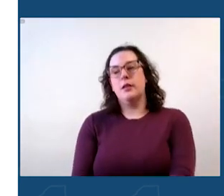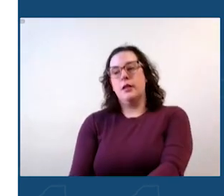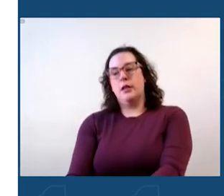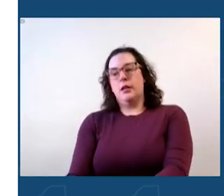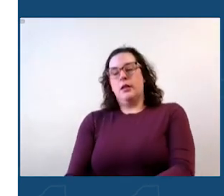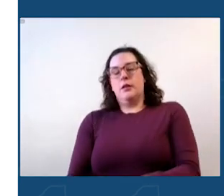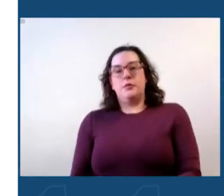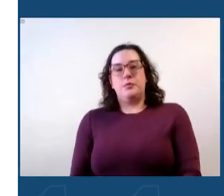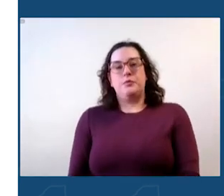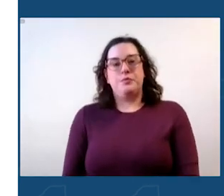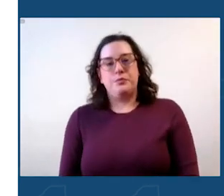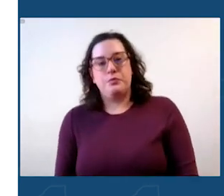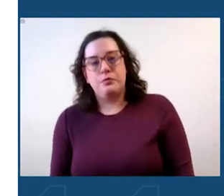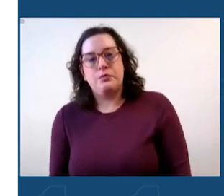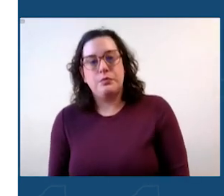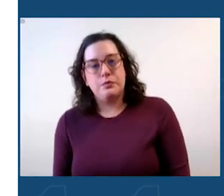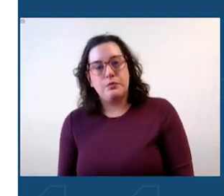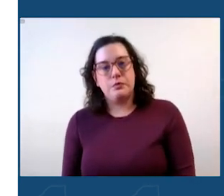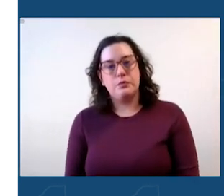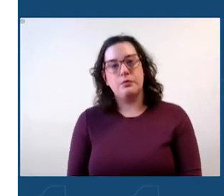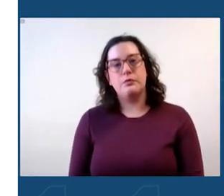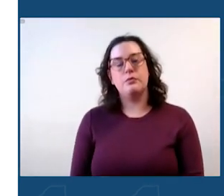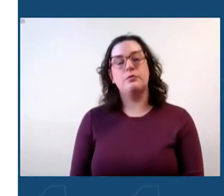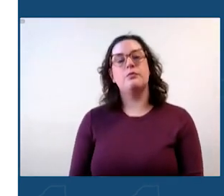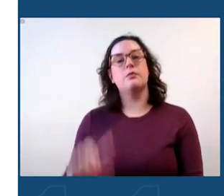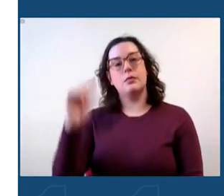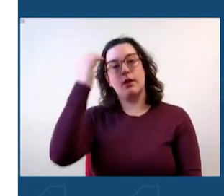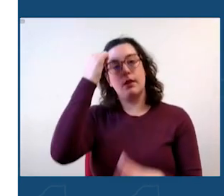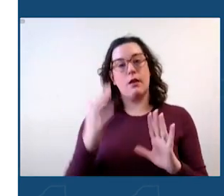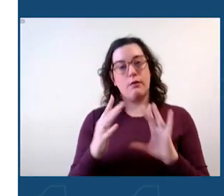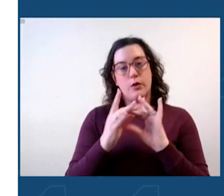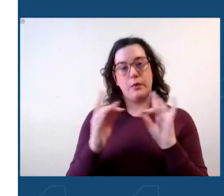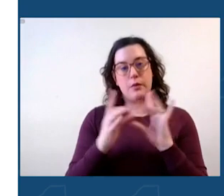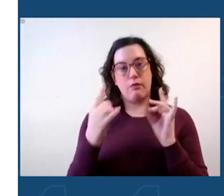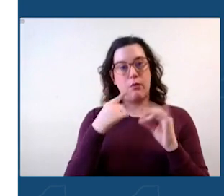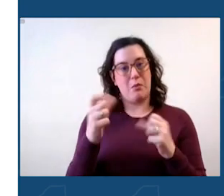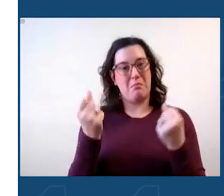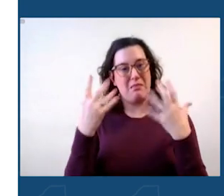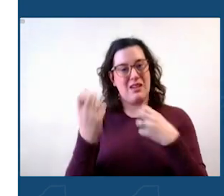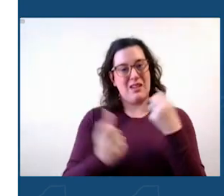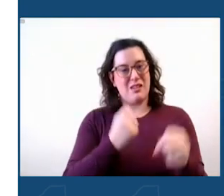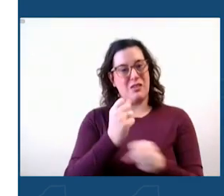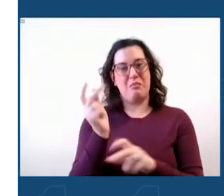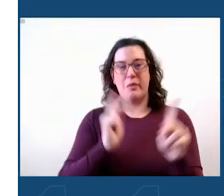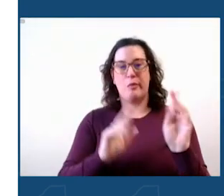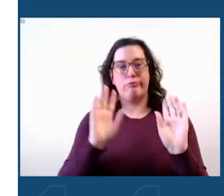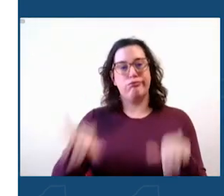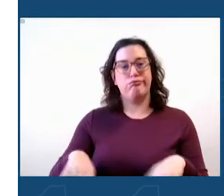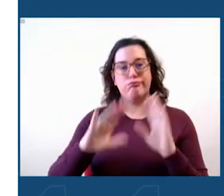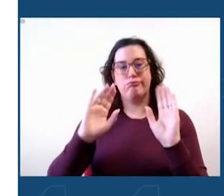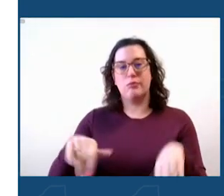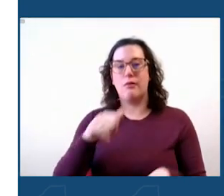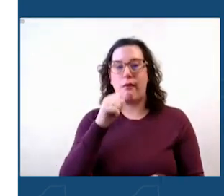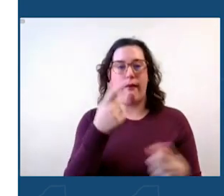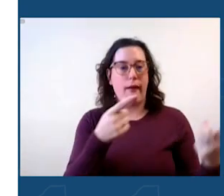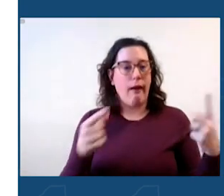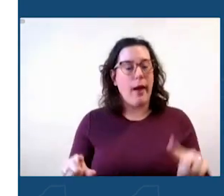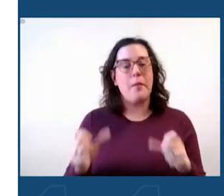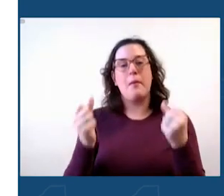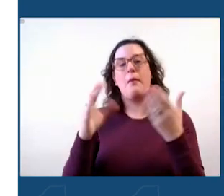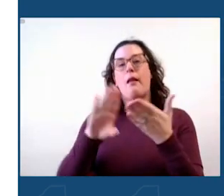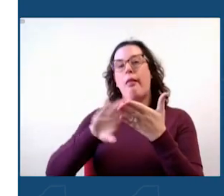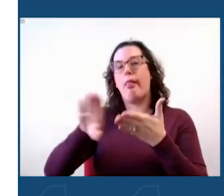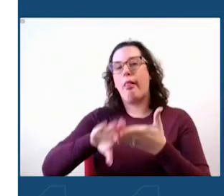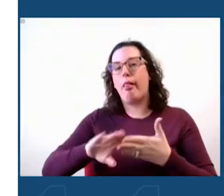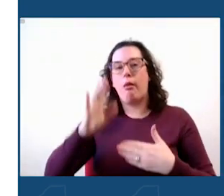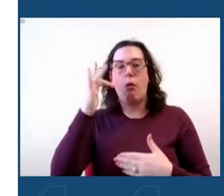It was as the governor said, for a long time, people didn't expect this project to happen. There were a lot of reasons that people resisted it,